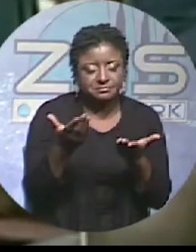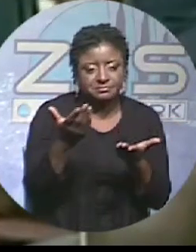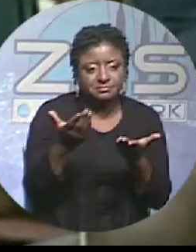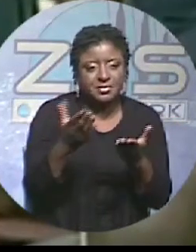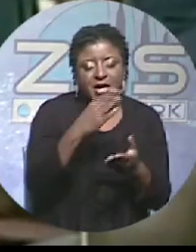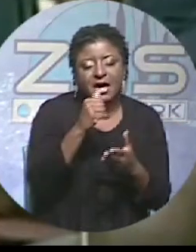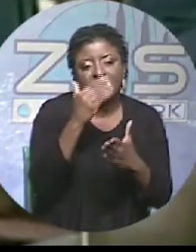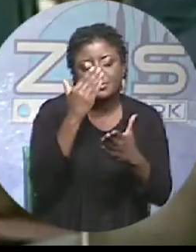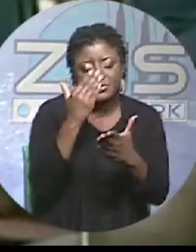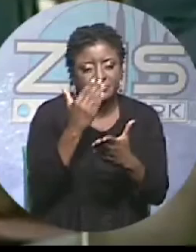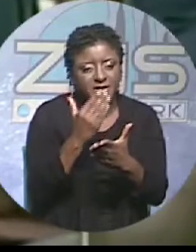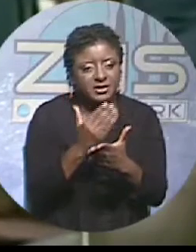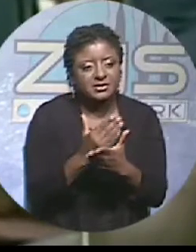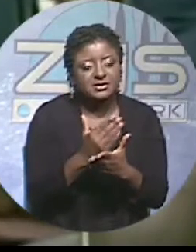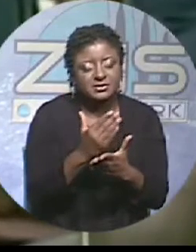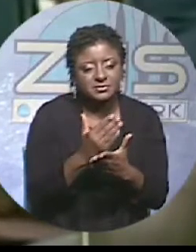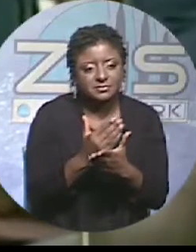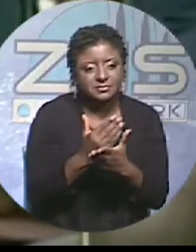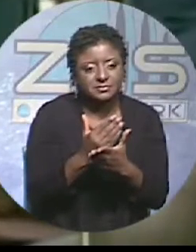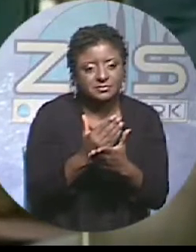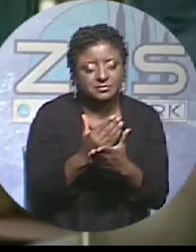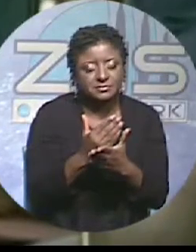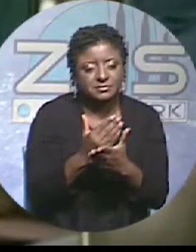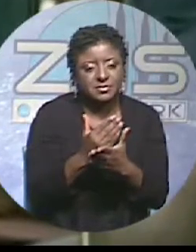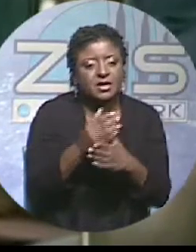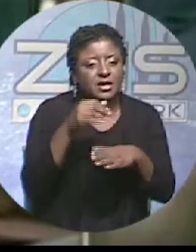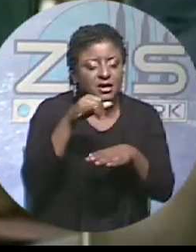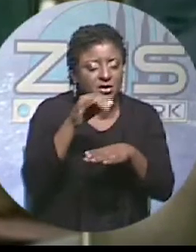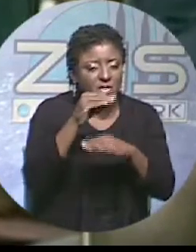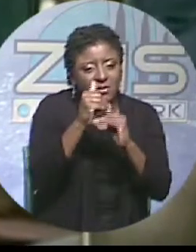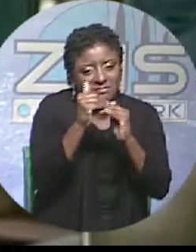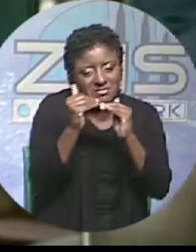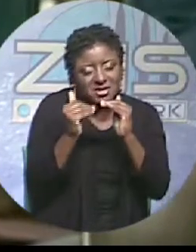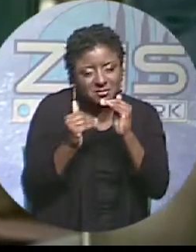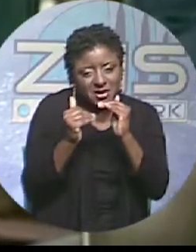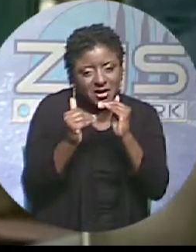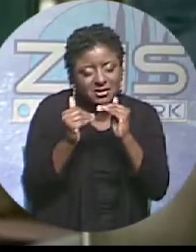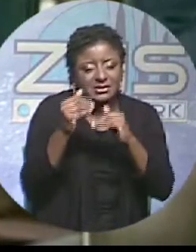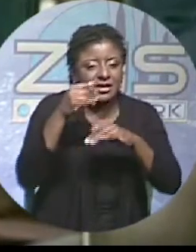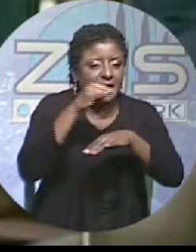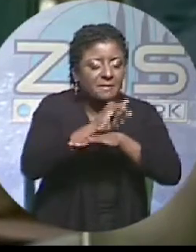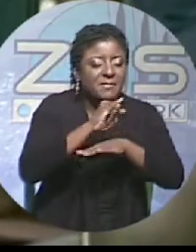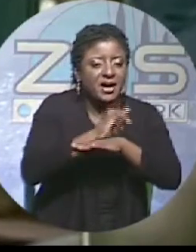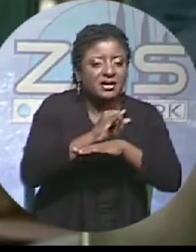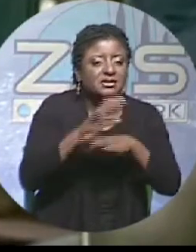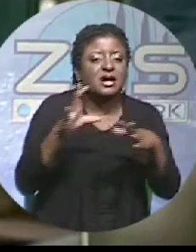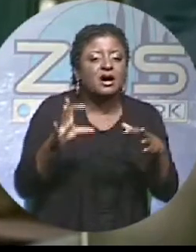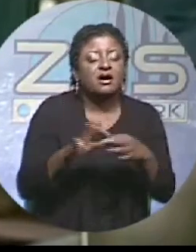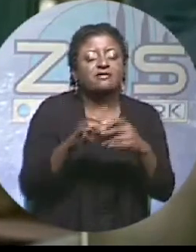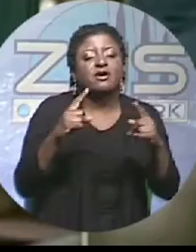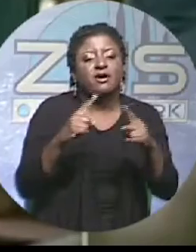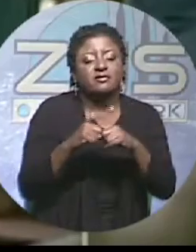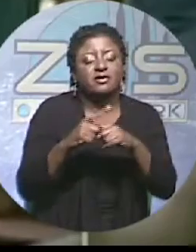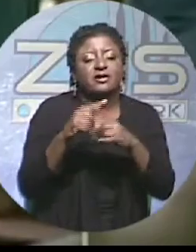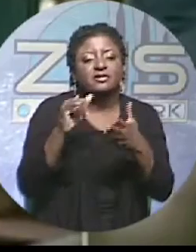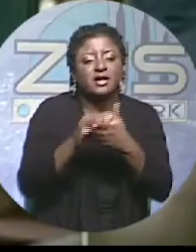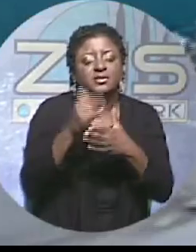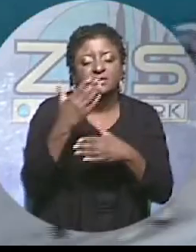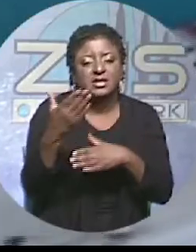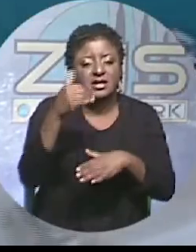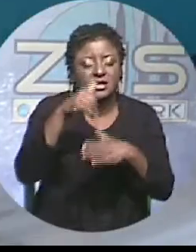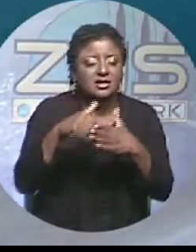and prevent or minimize the impact of conflict that has existed in the past between